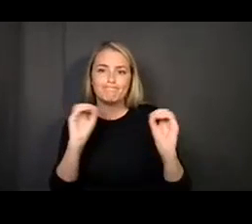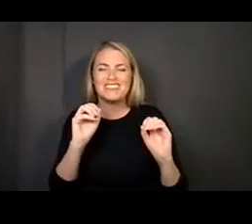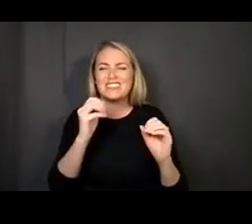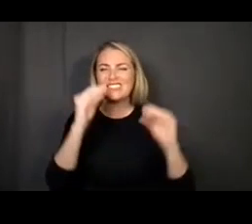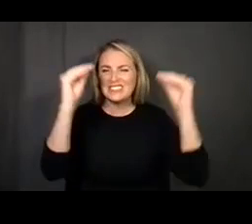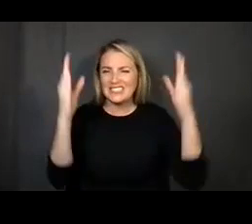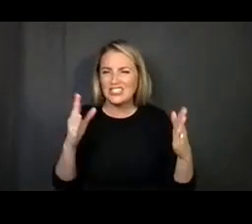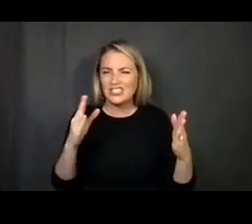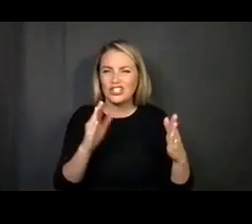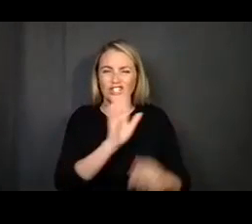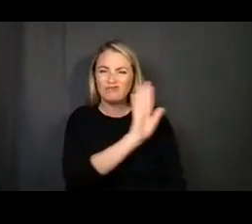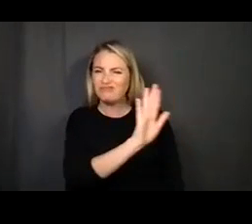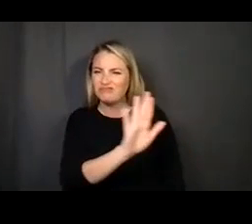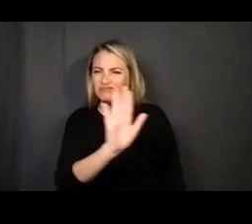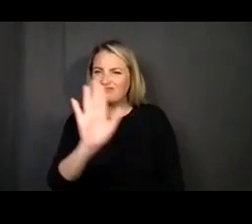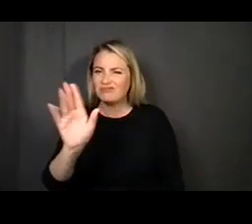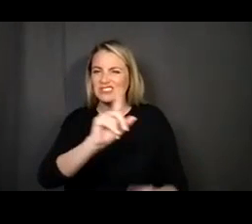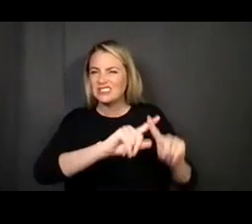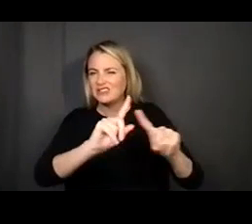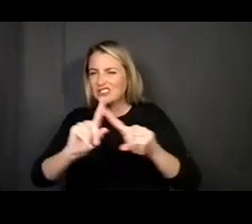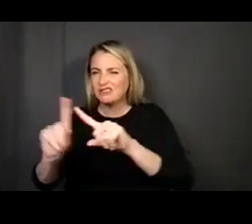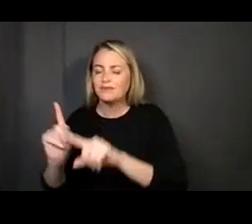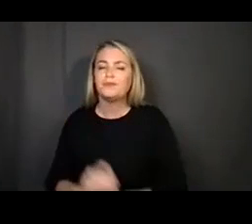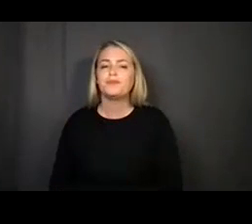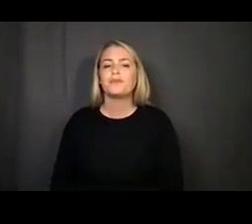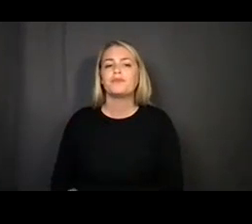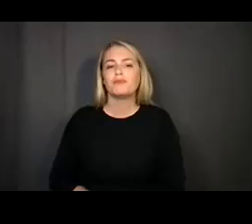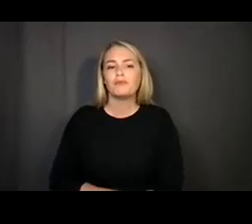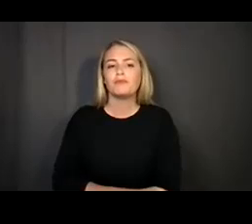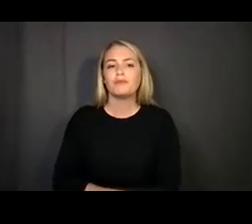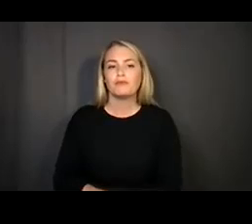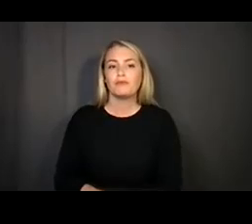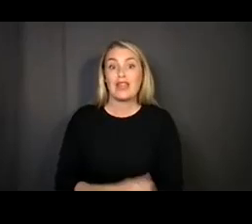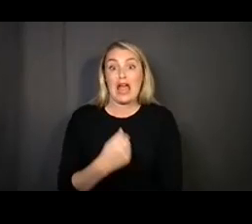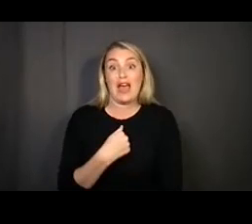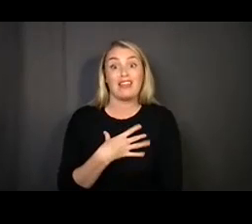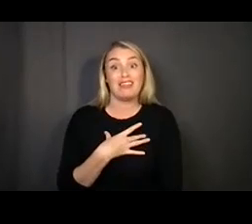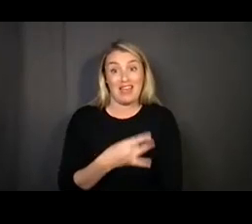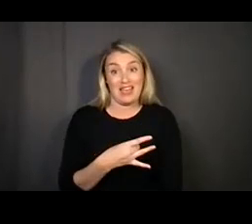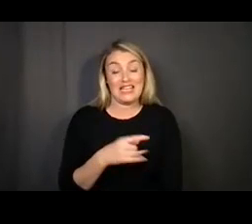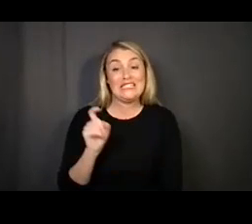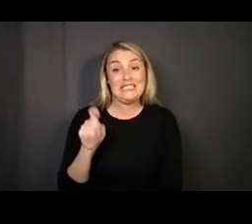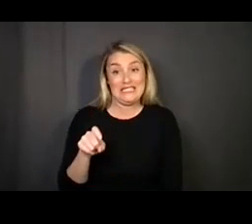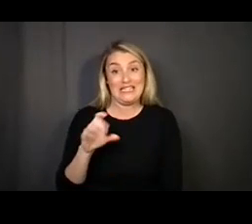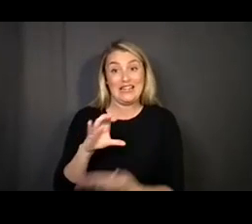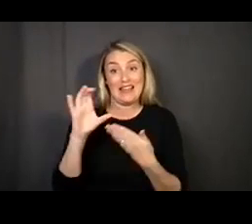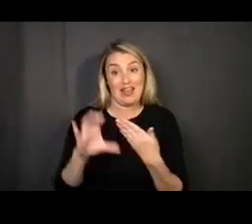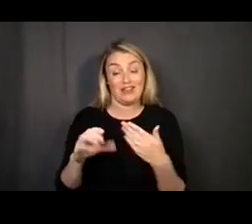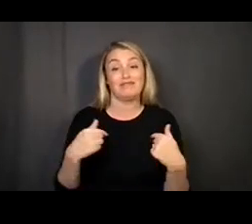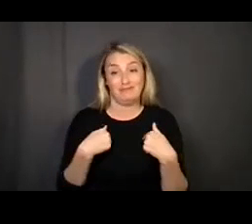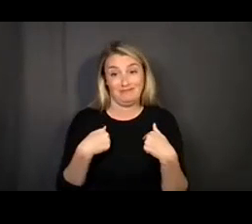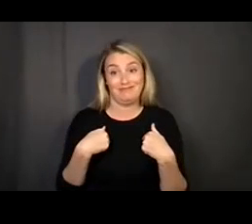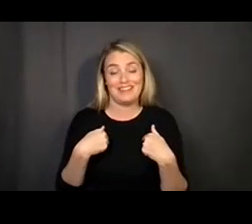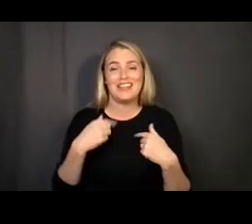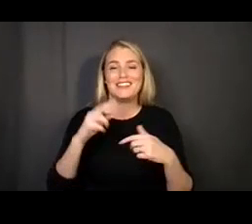grade to grade. I really like and need the calendar personally. So I like to set for 3rd grade, we